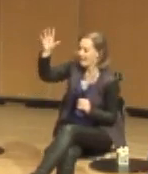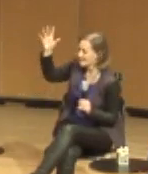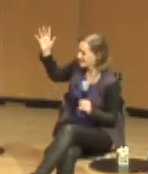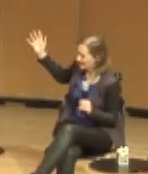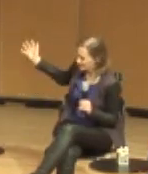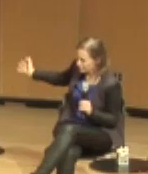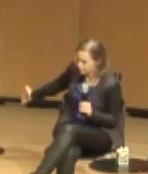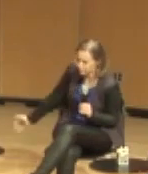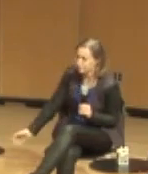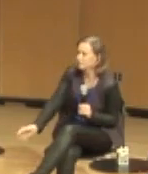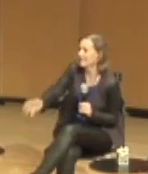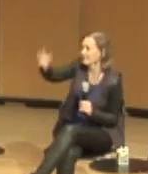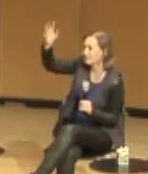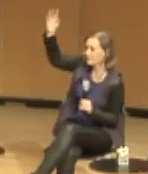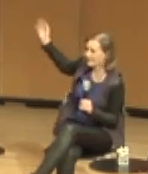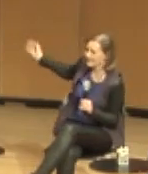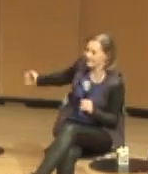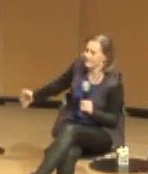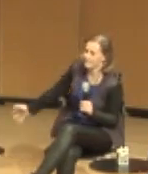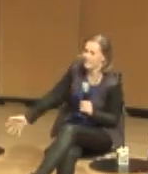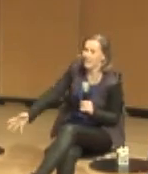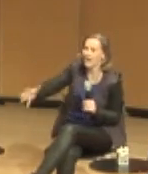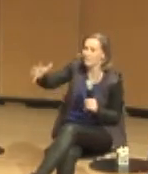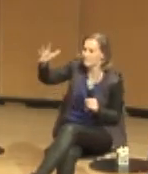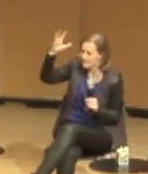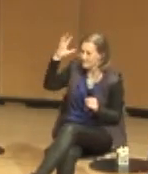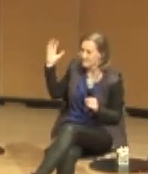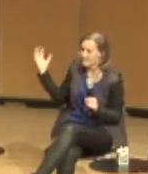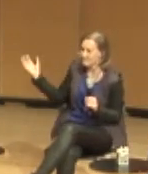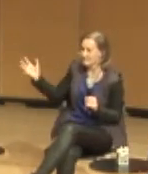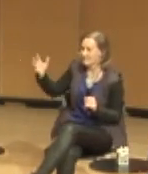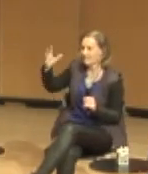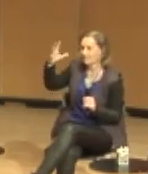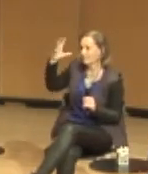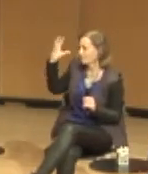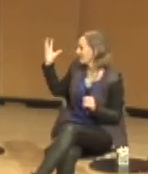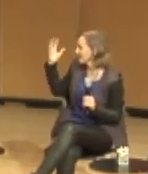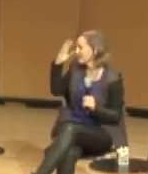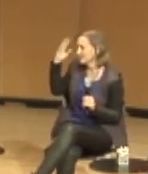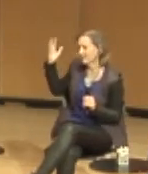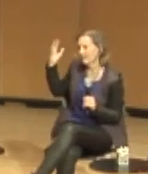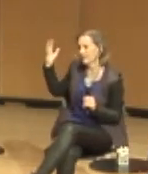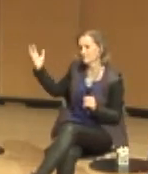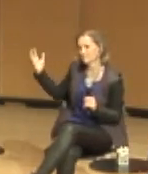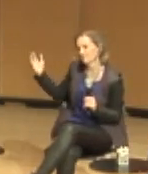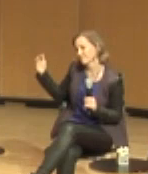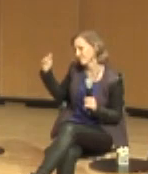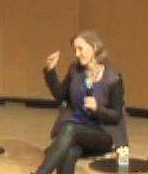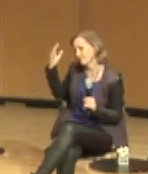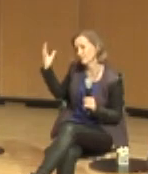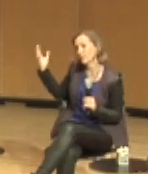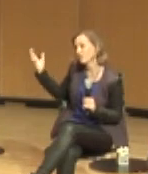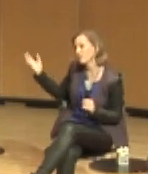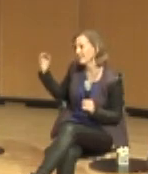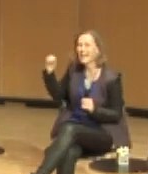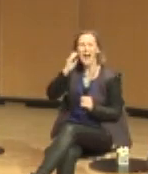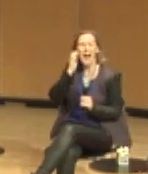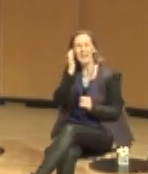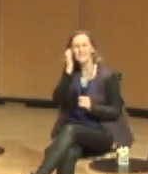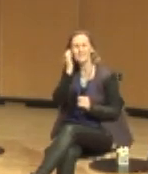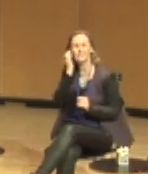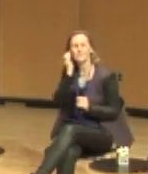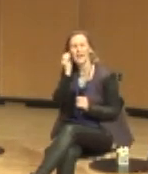it has like it accumulates and becomes this really um full